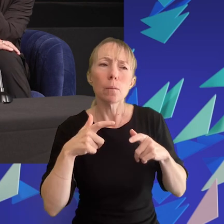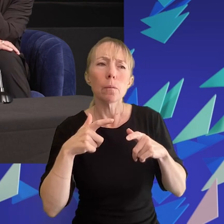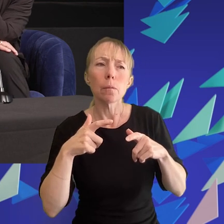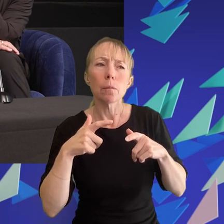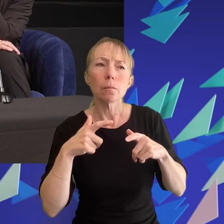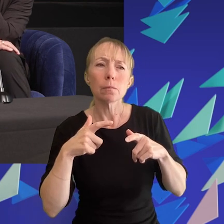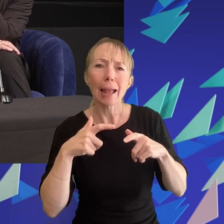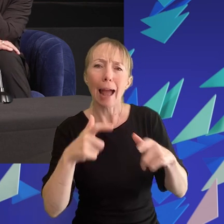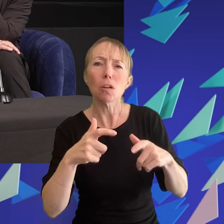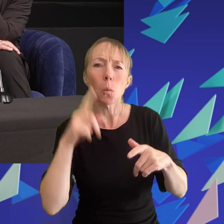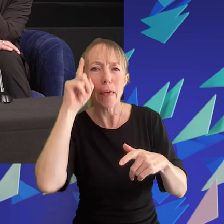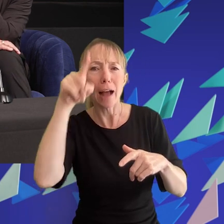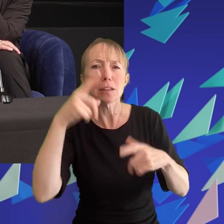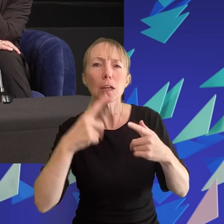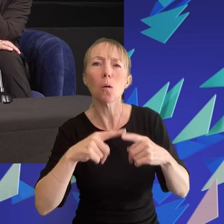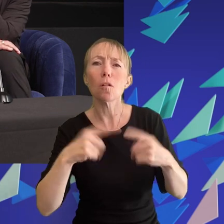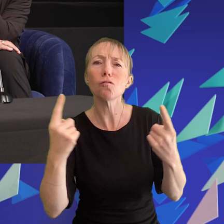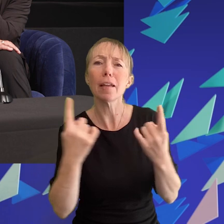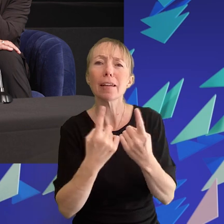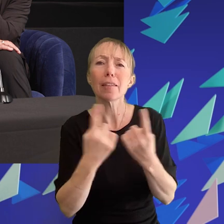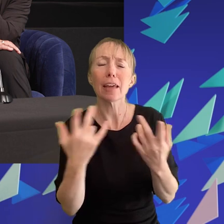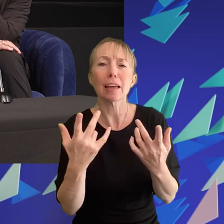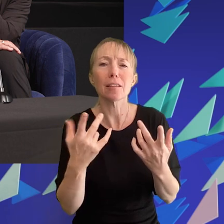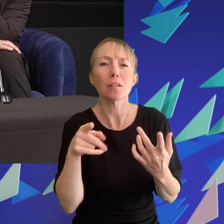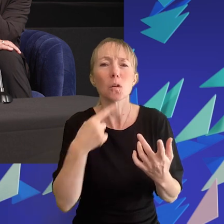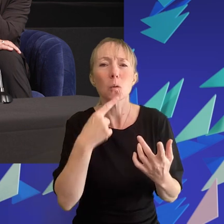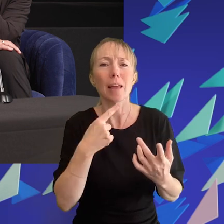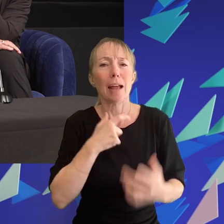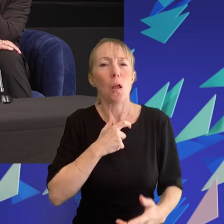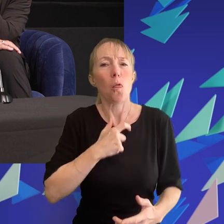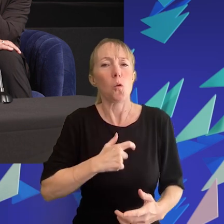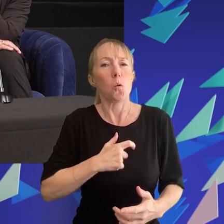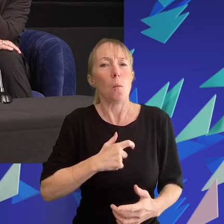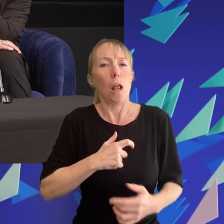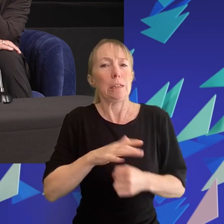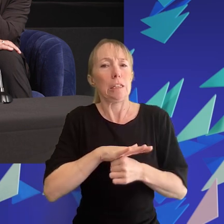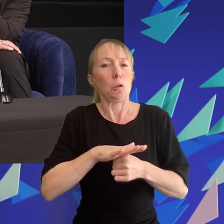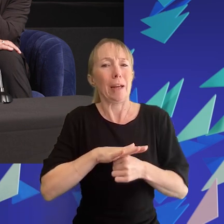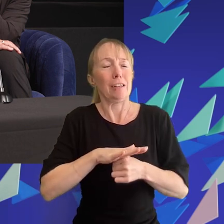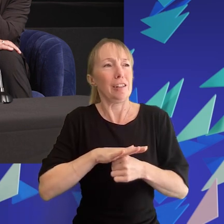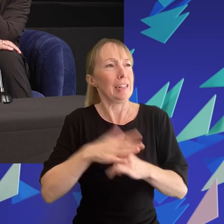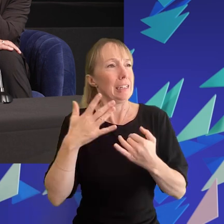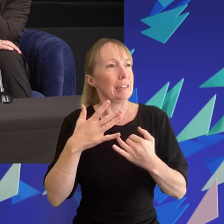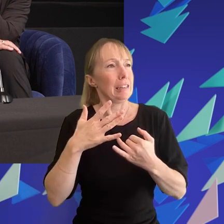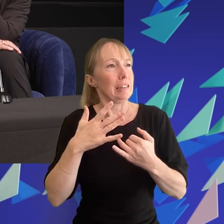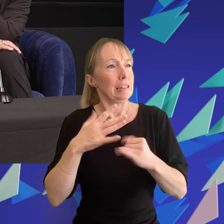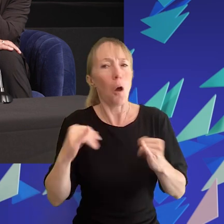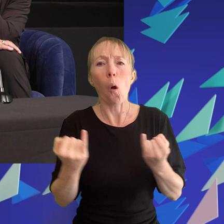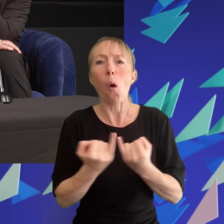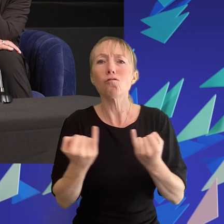of contrasting things. There's a line by you, the epitome of the human condition is contradiction. And I want to